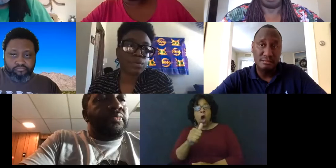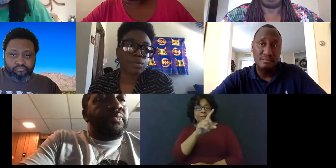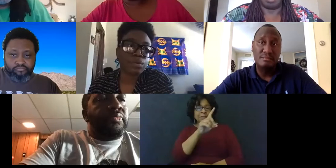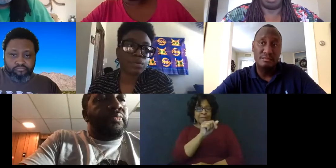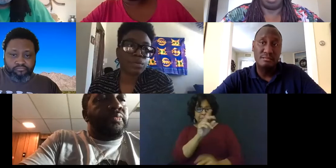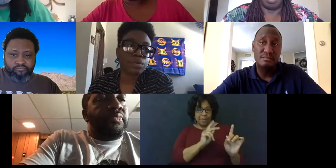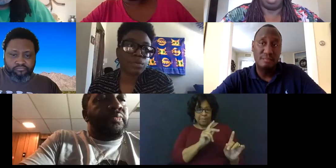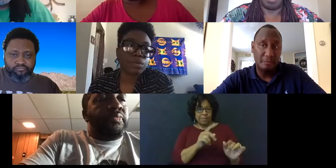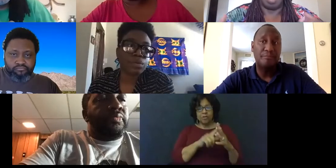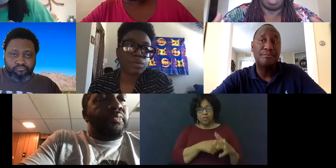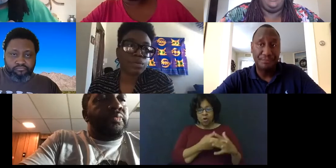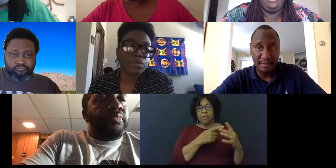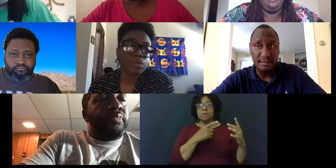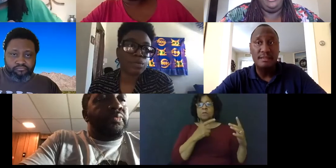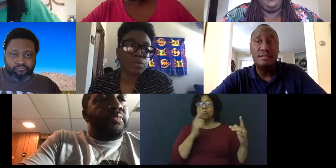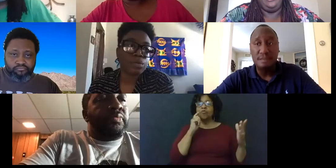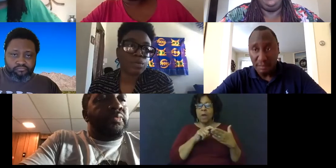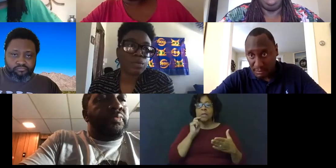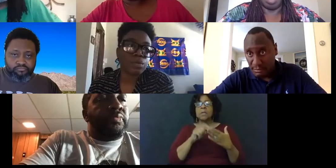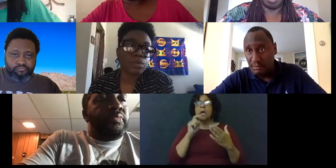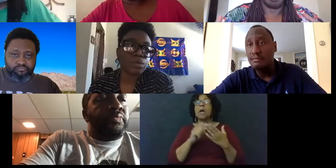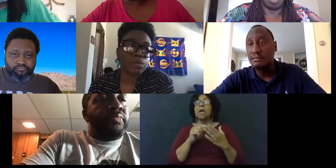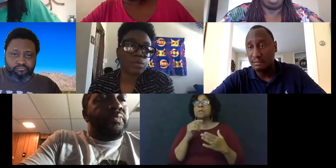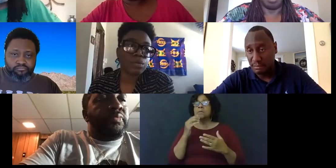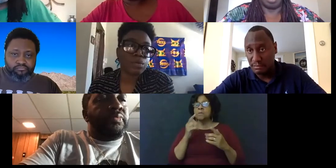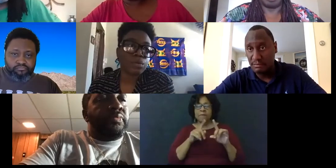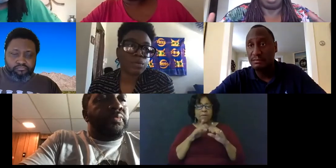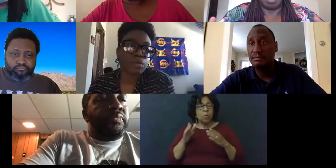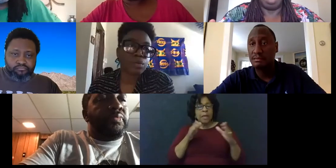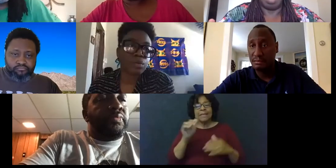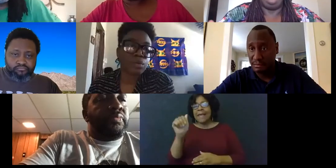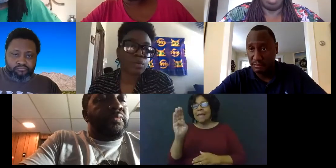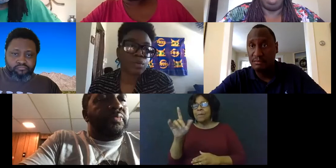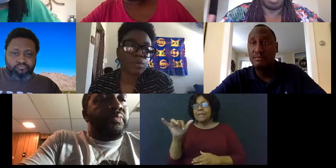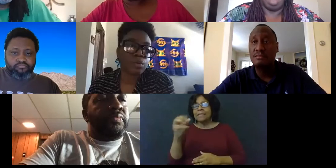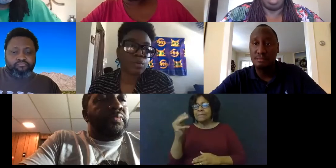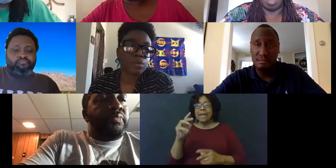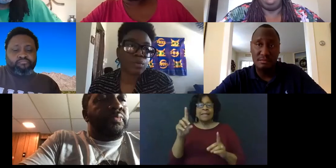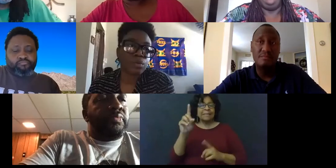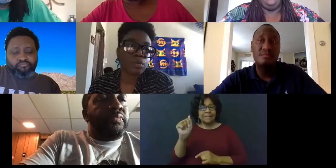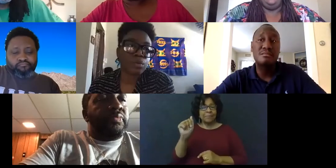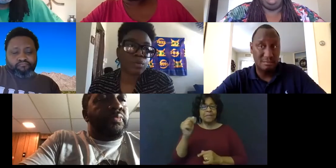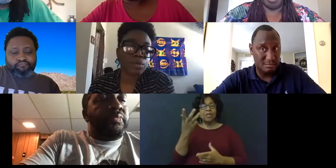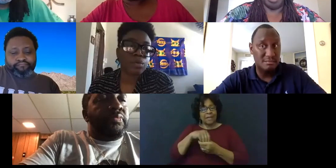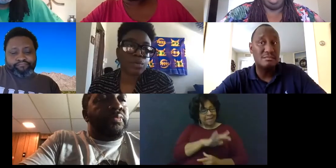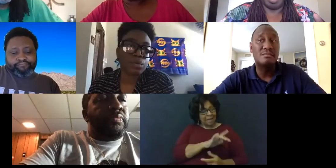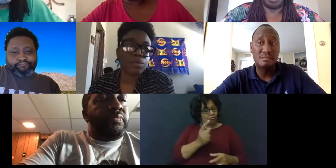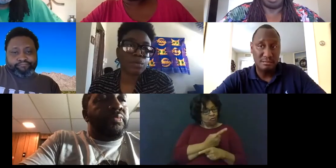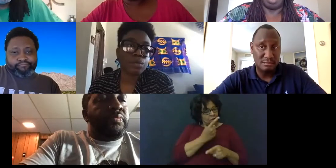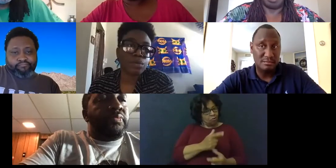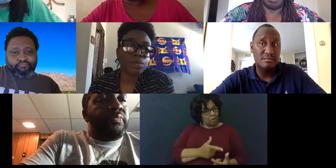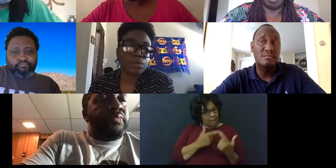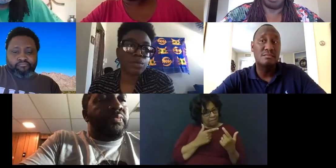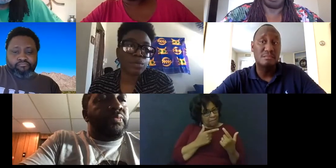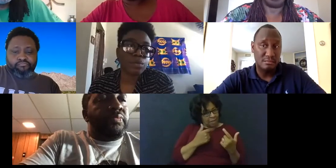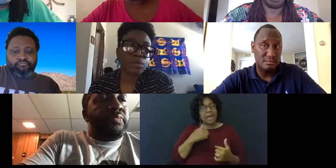are really starting to recognize the ways in which ableism and disability fits into their daily life. And I